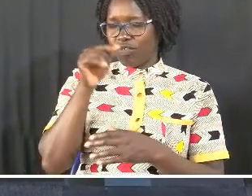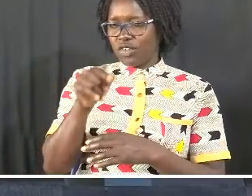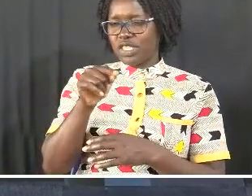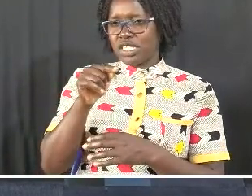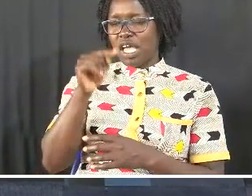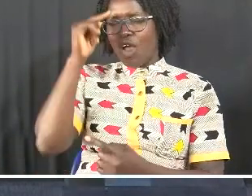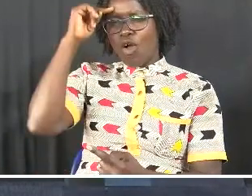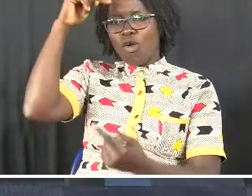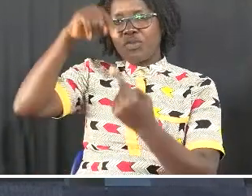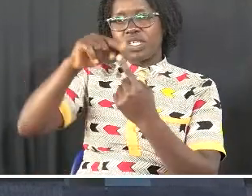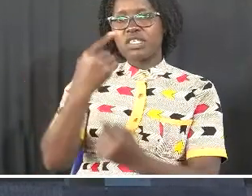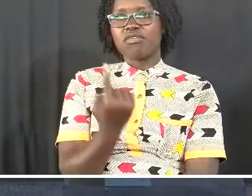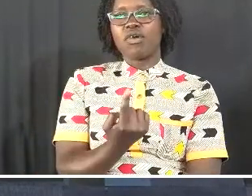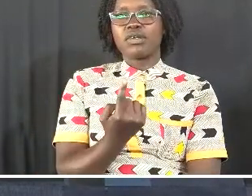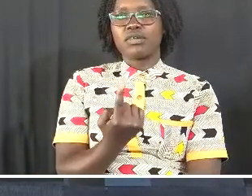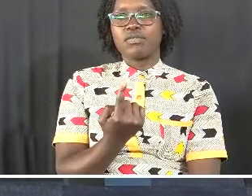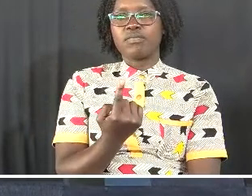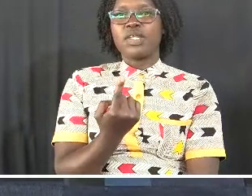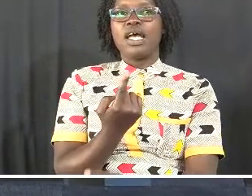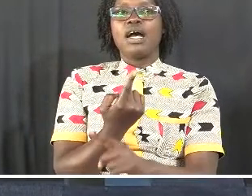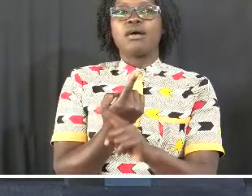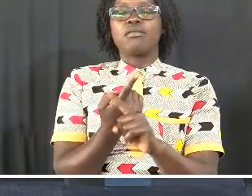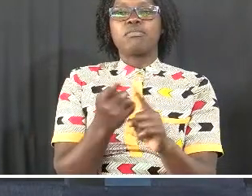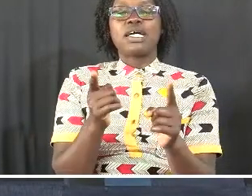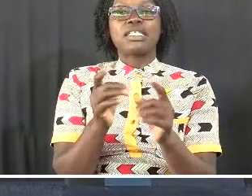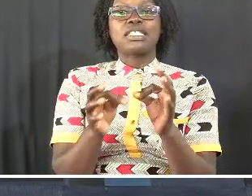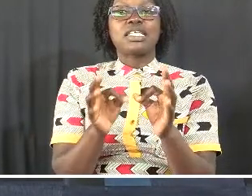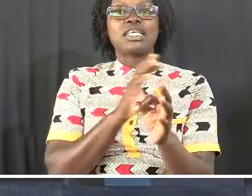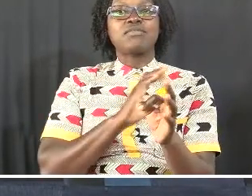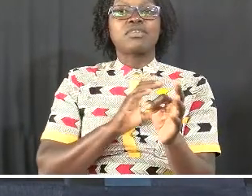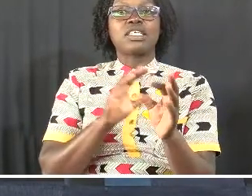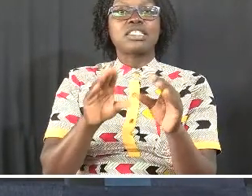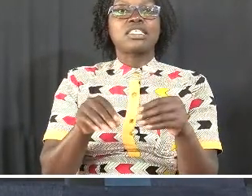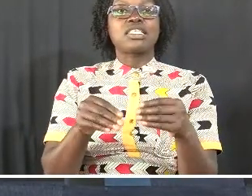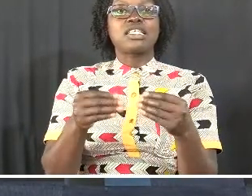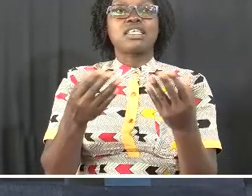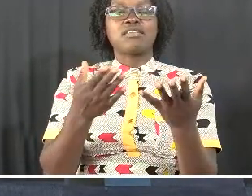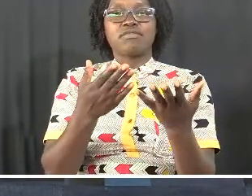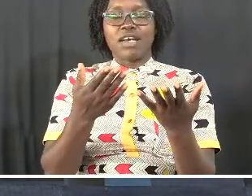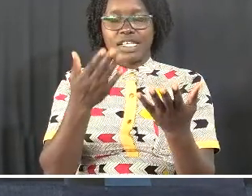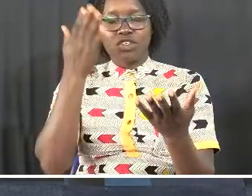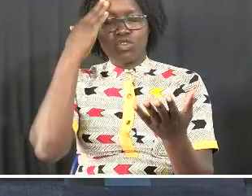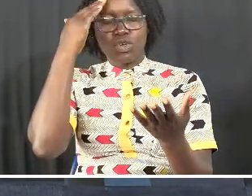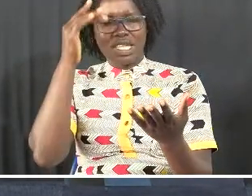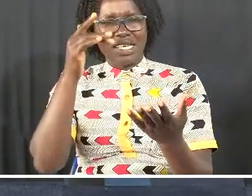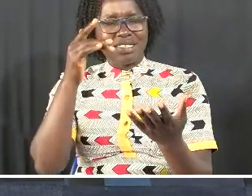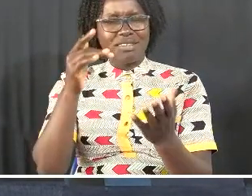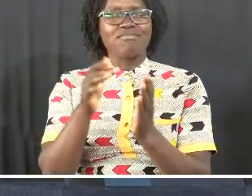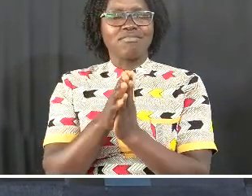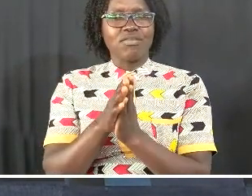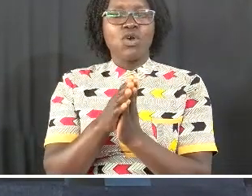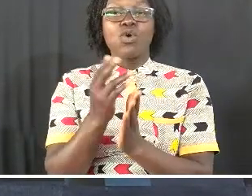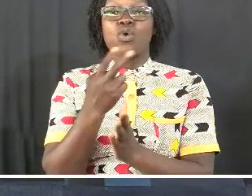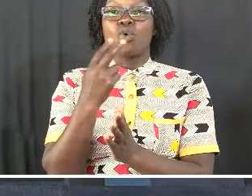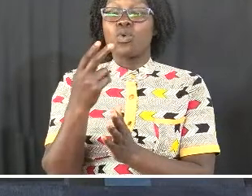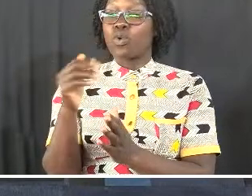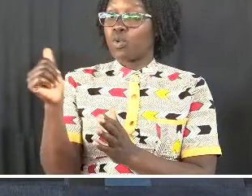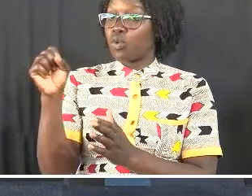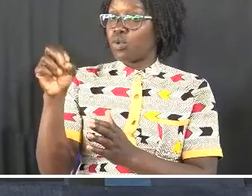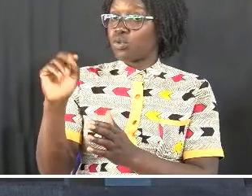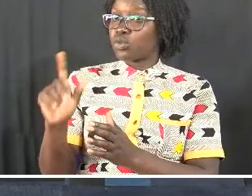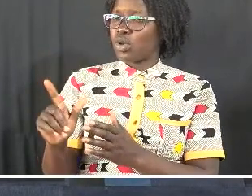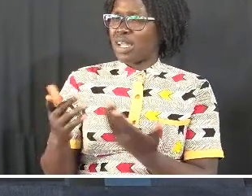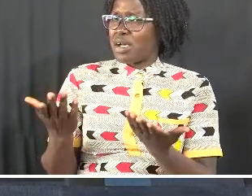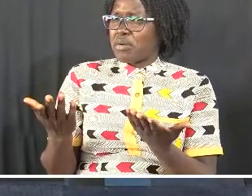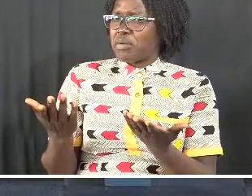objective. But before he came to that realization, what was Saul like? What was